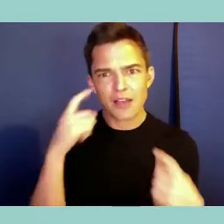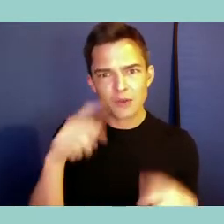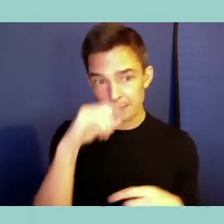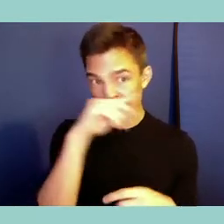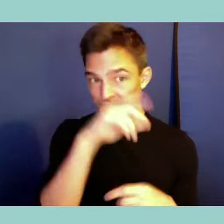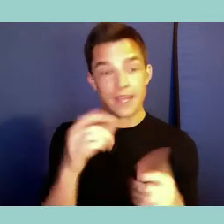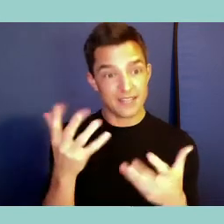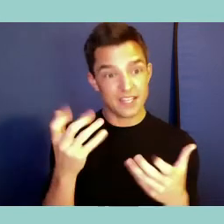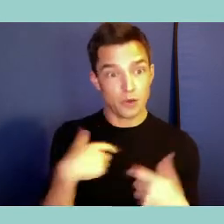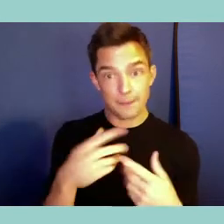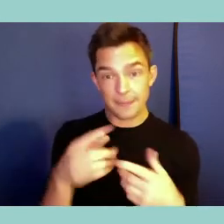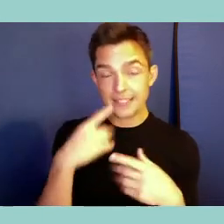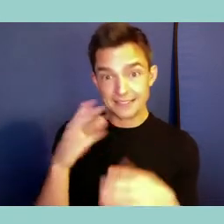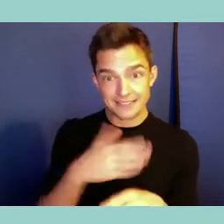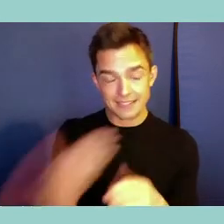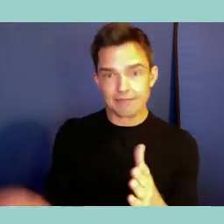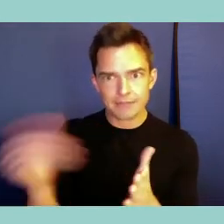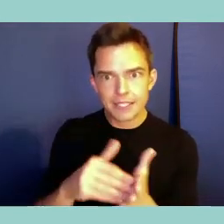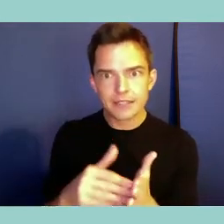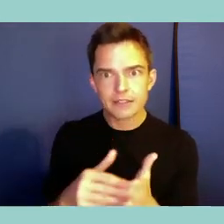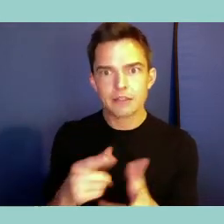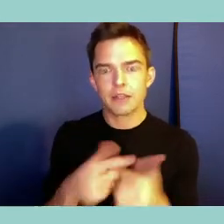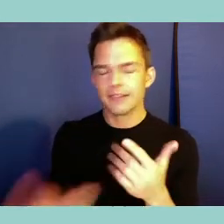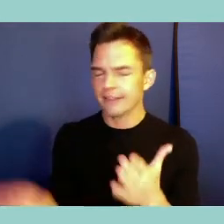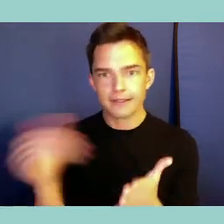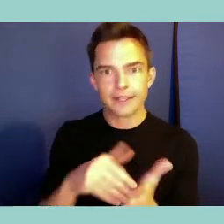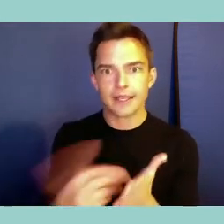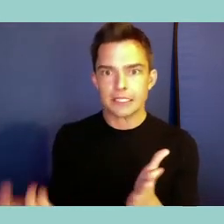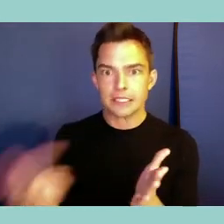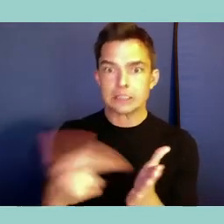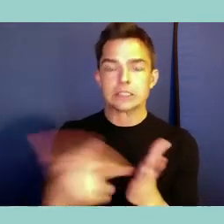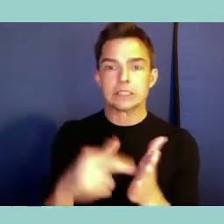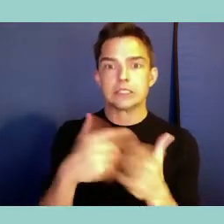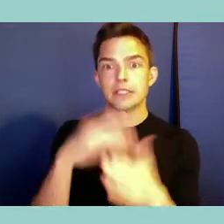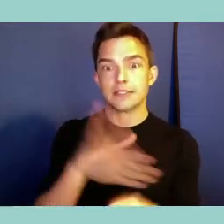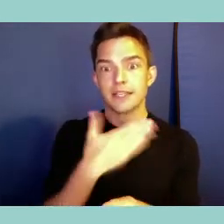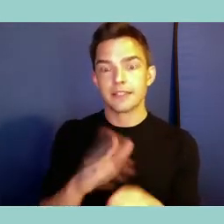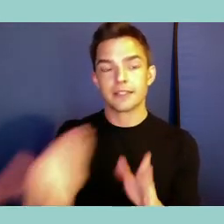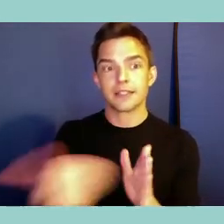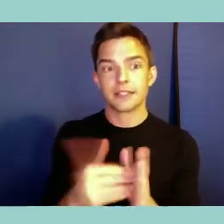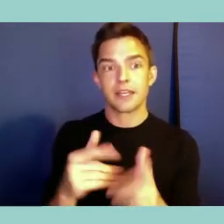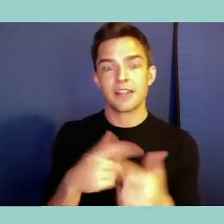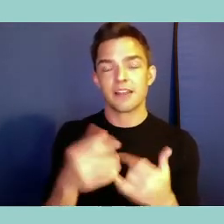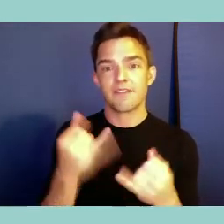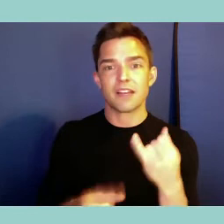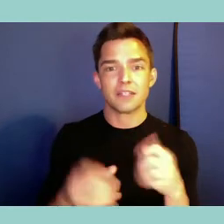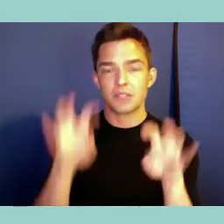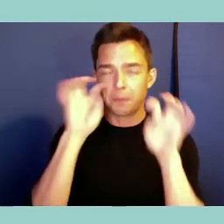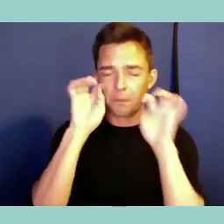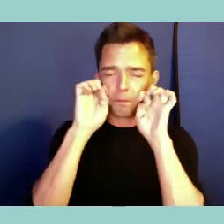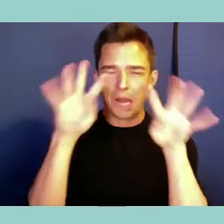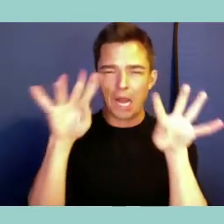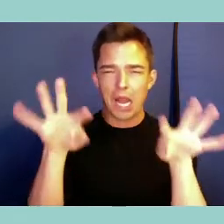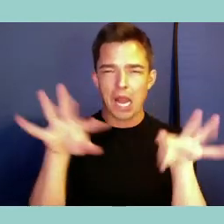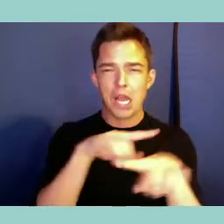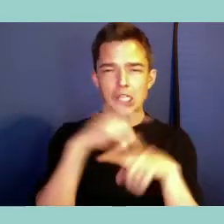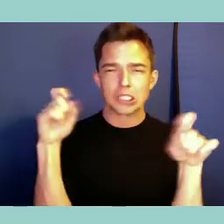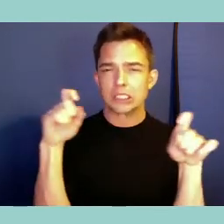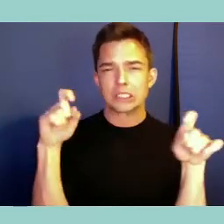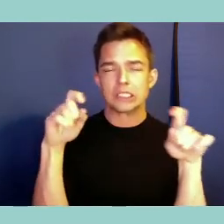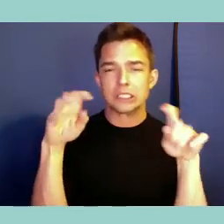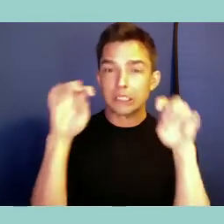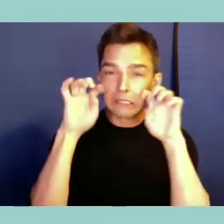he wanted to hear it all the way through again and then again until finally he was all cried